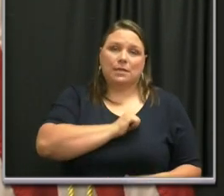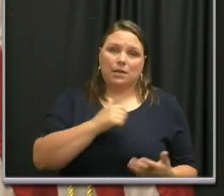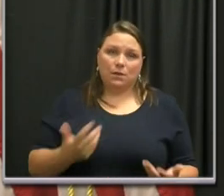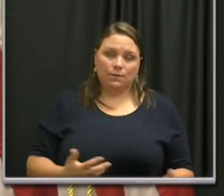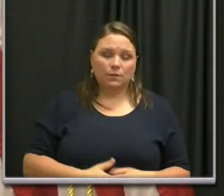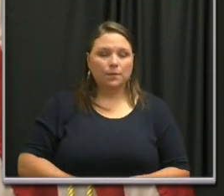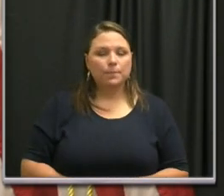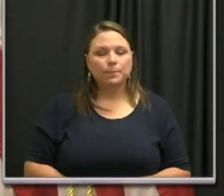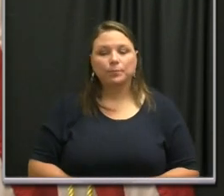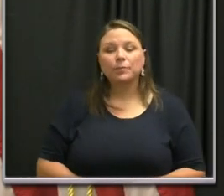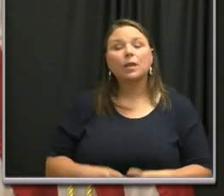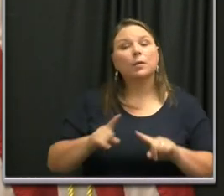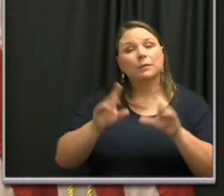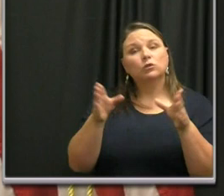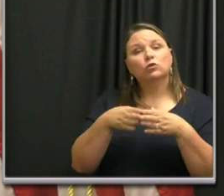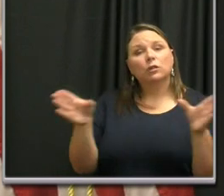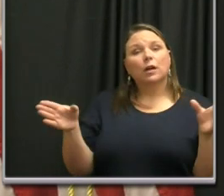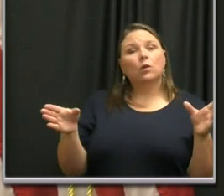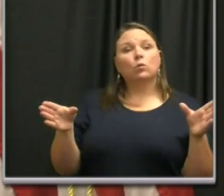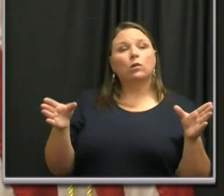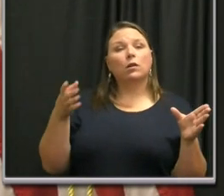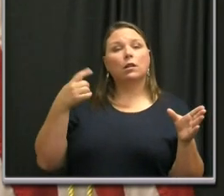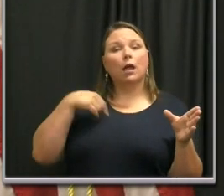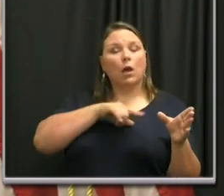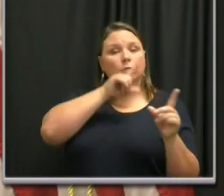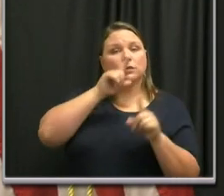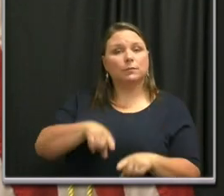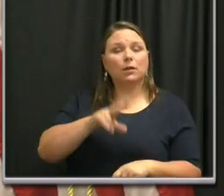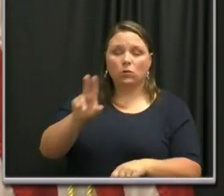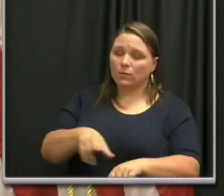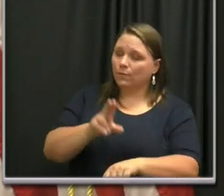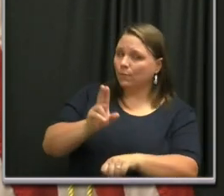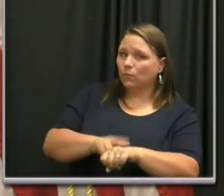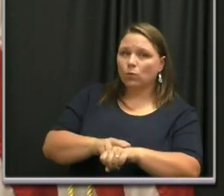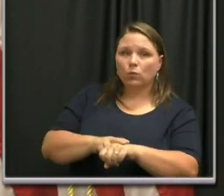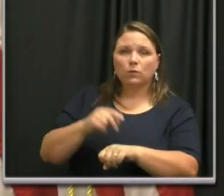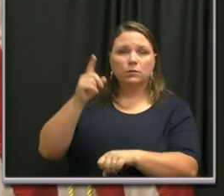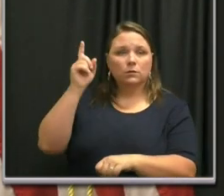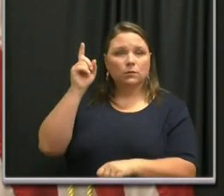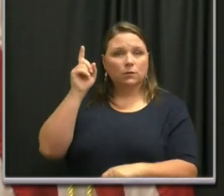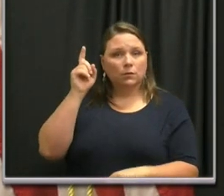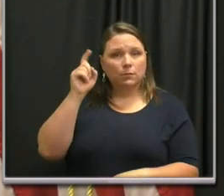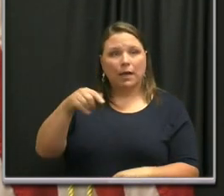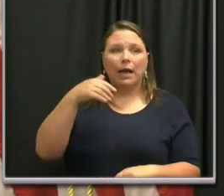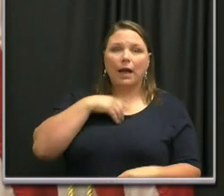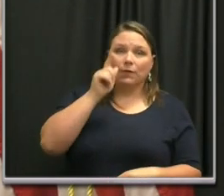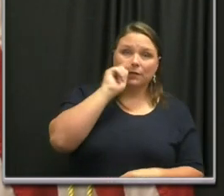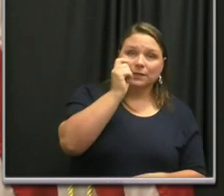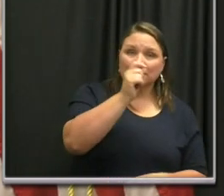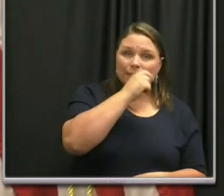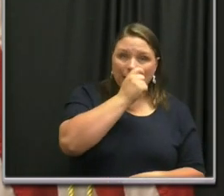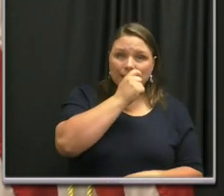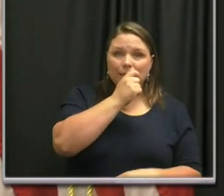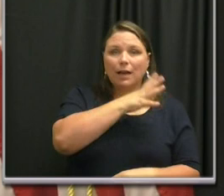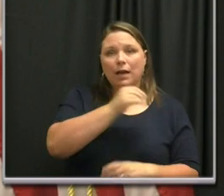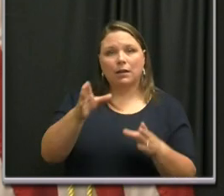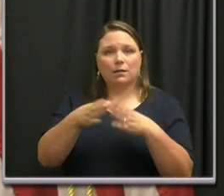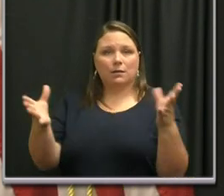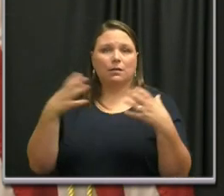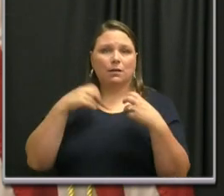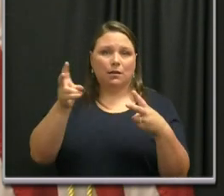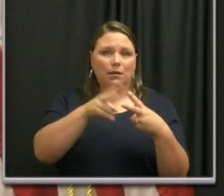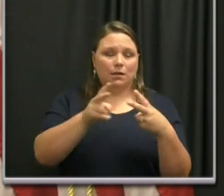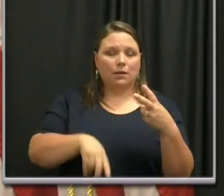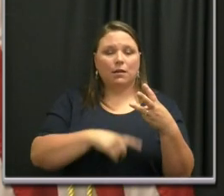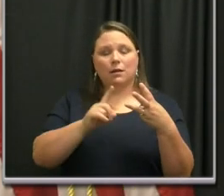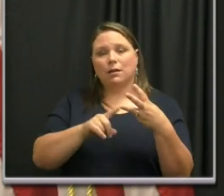In general, the four responses, of course, we need testing and public health and